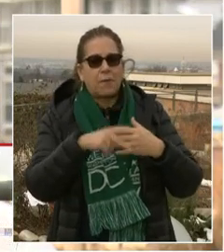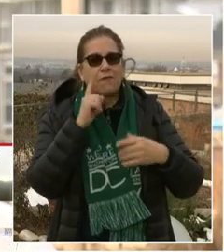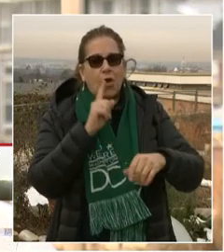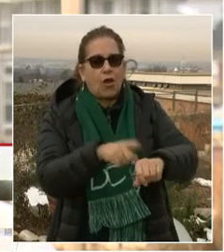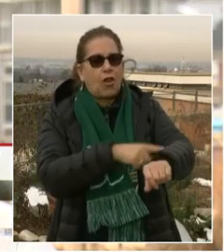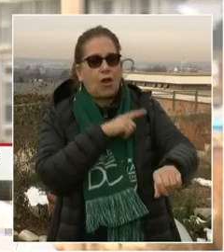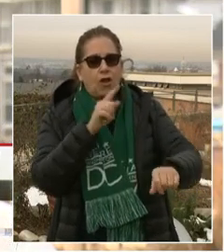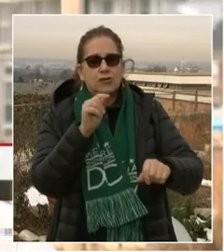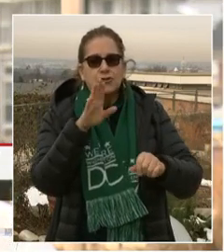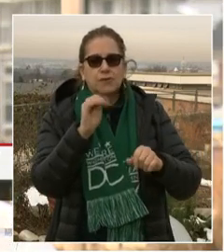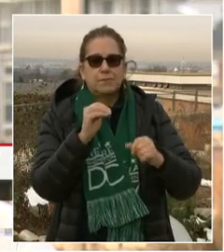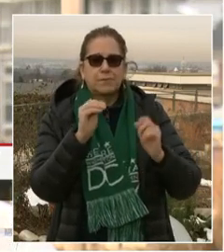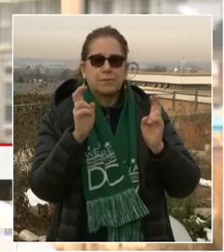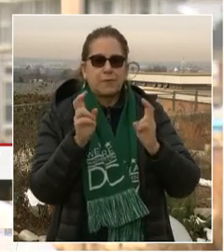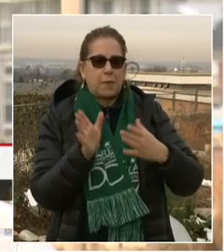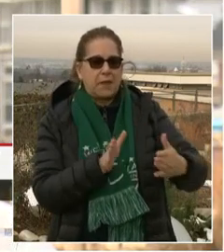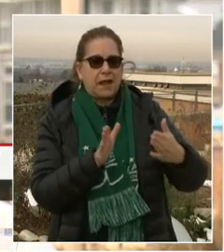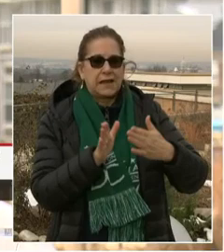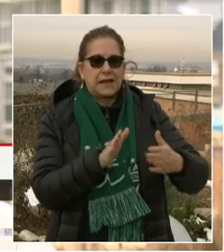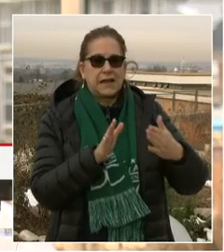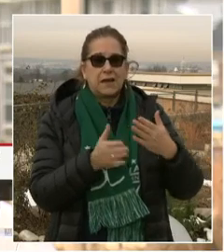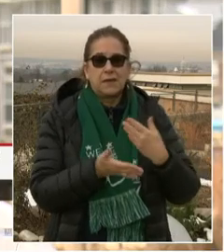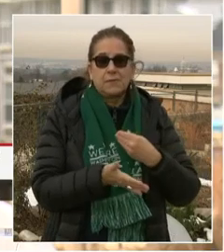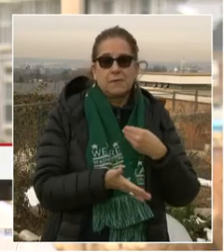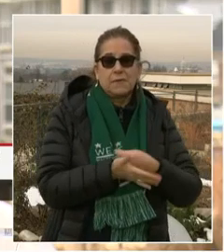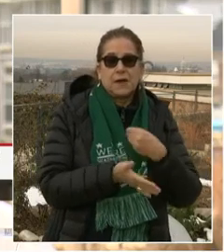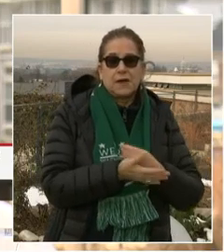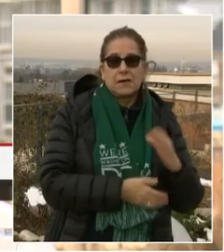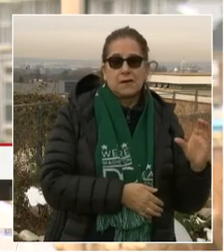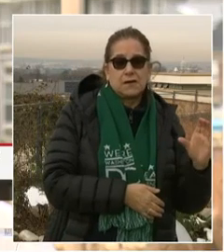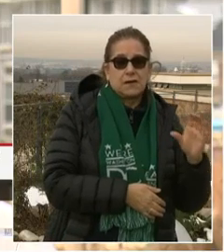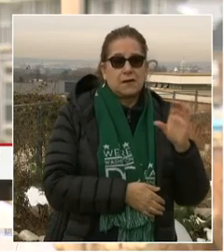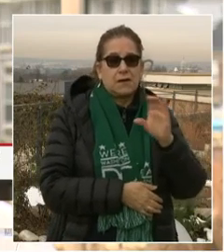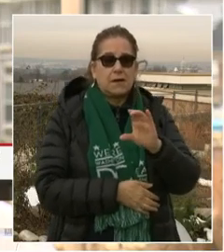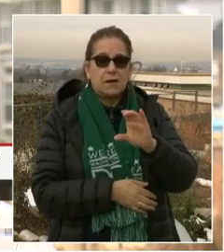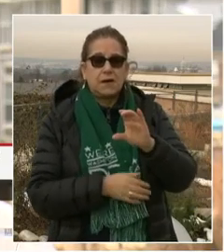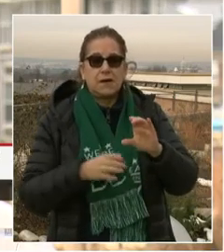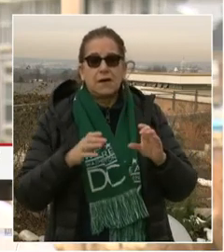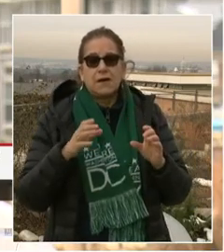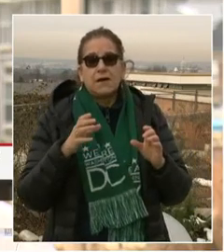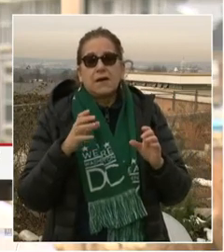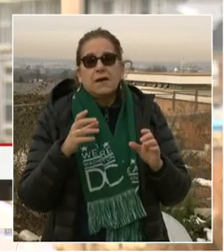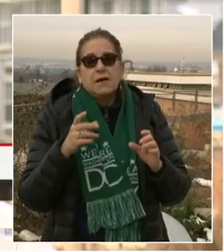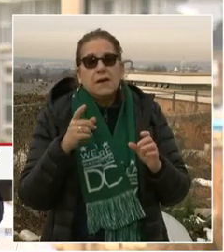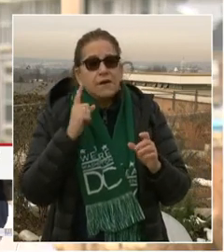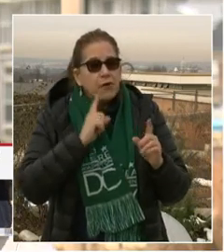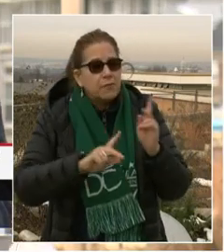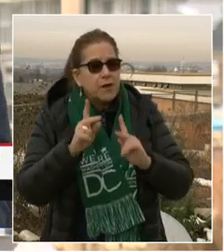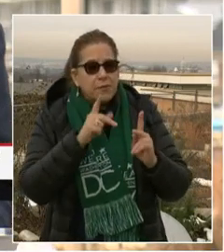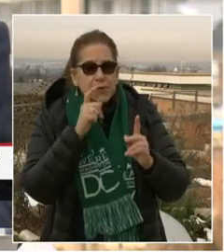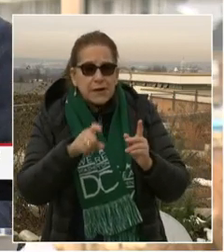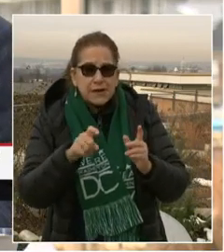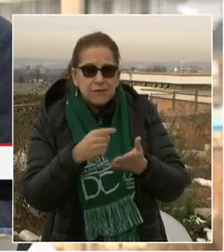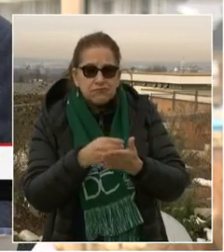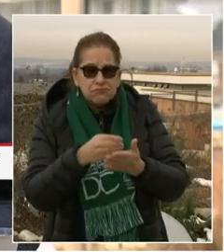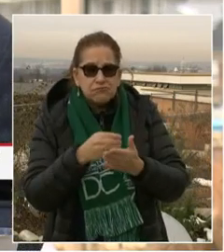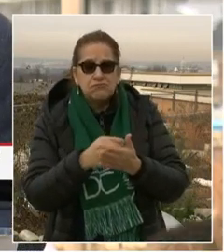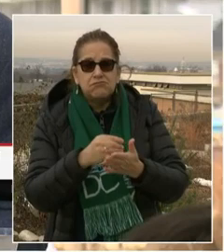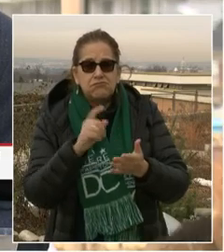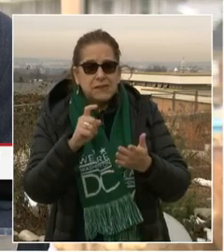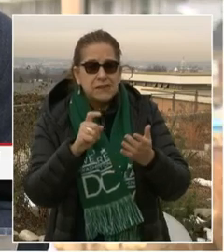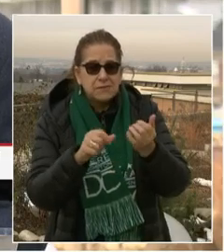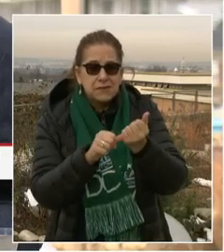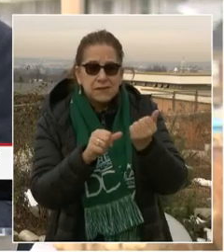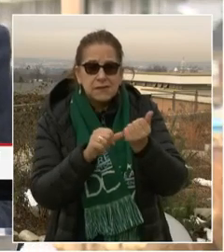investments in underserved communities across our city. And I think we're able to make a down payment on many initiatives that will be needed